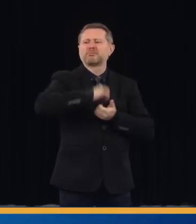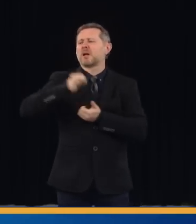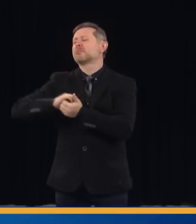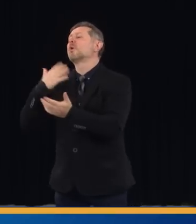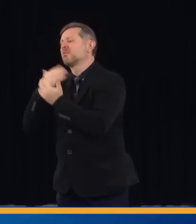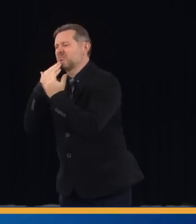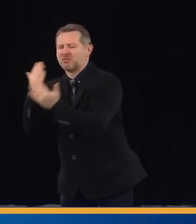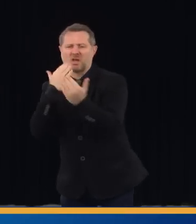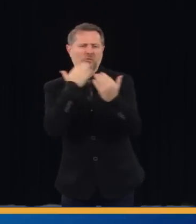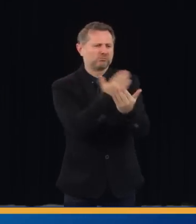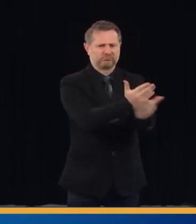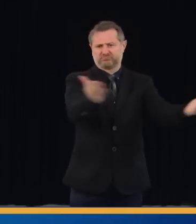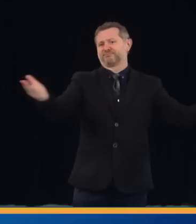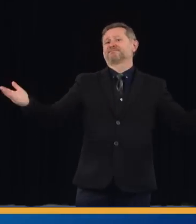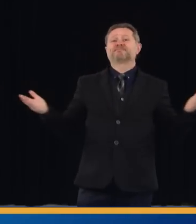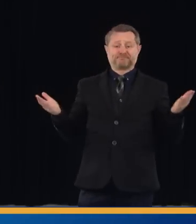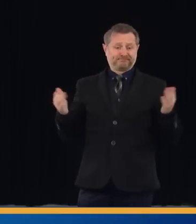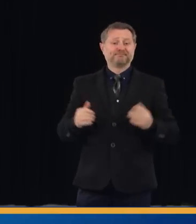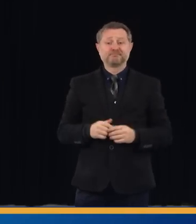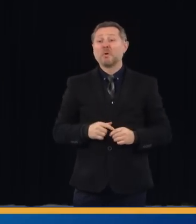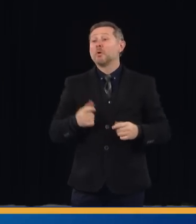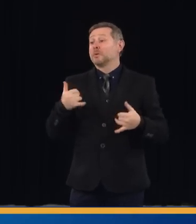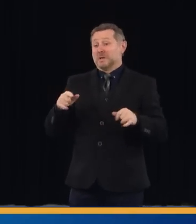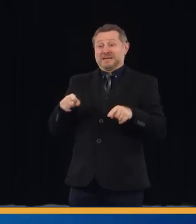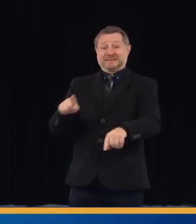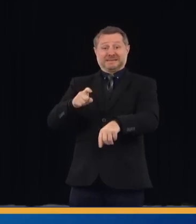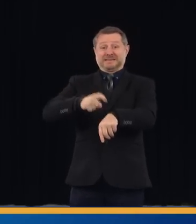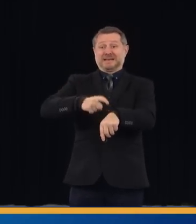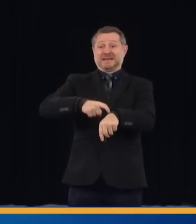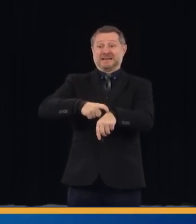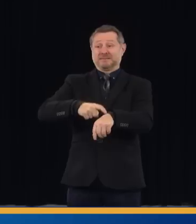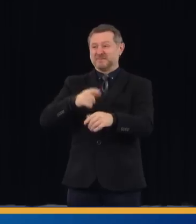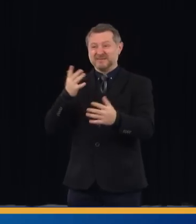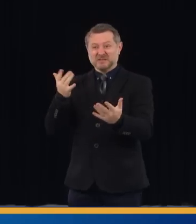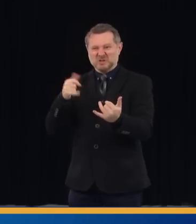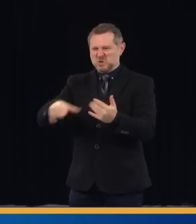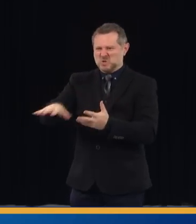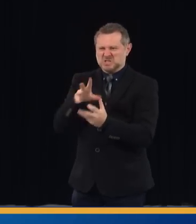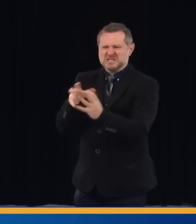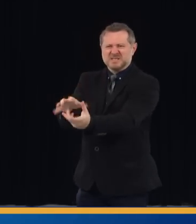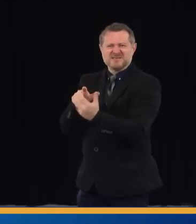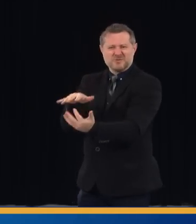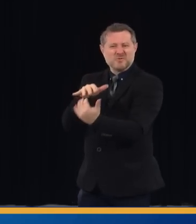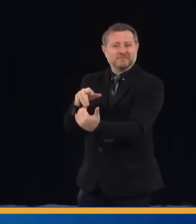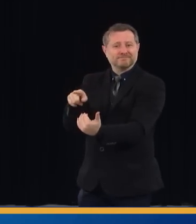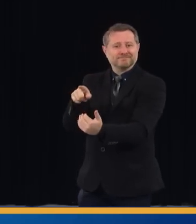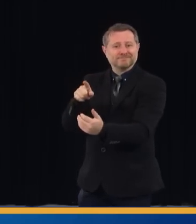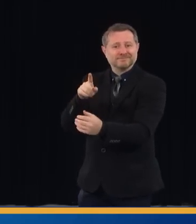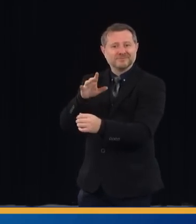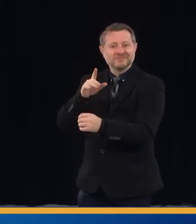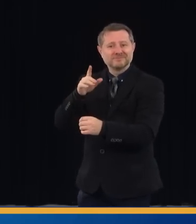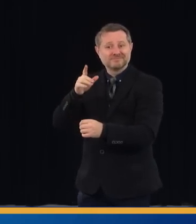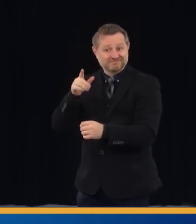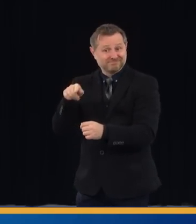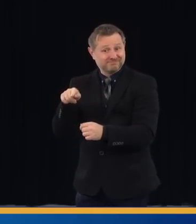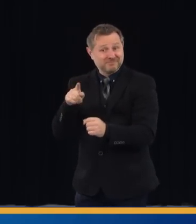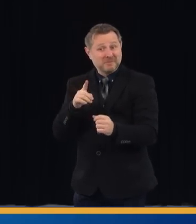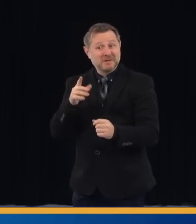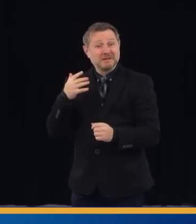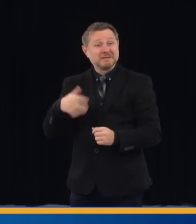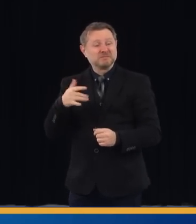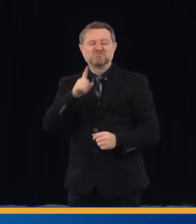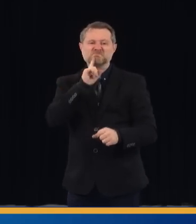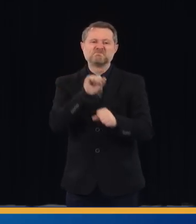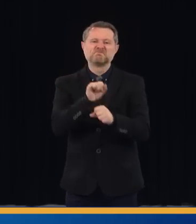In this war, we must plan forward for the next battle, meaning we have